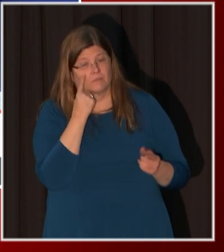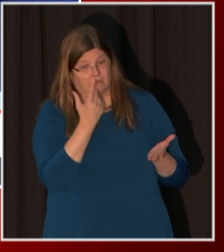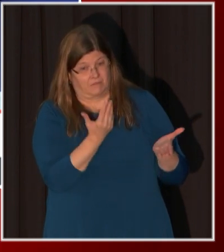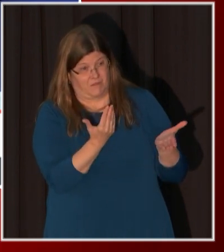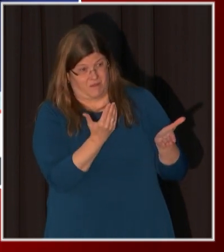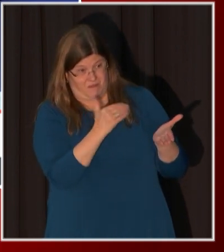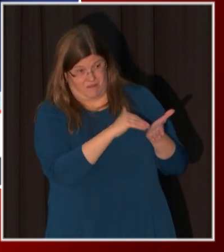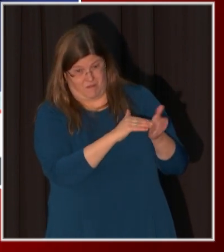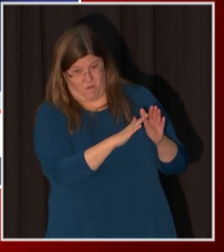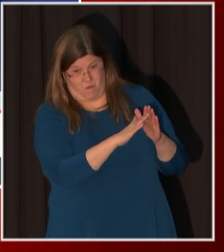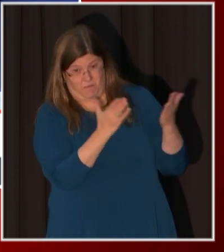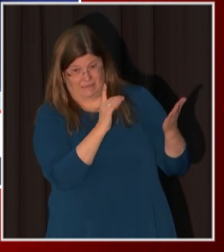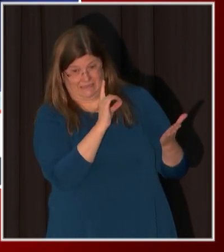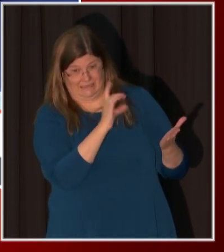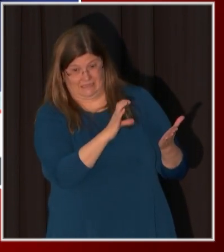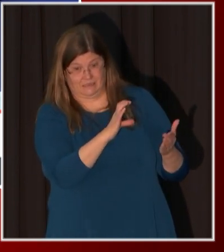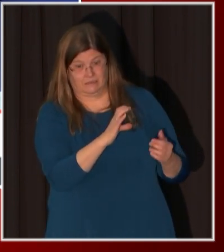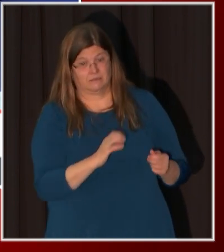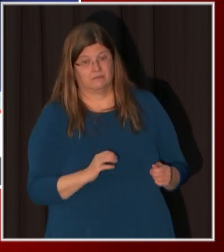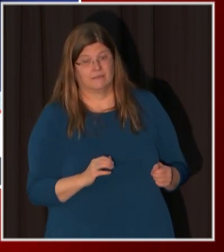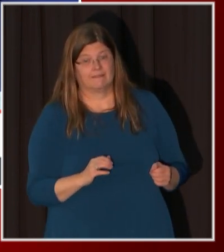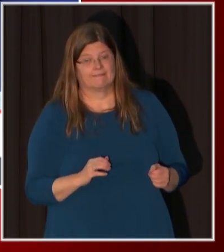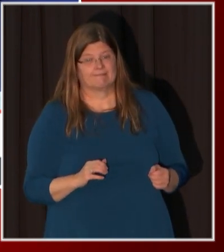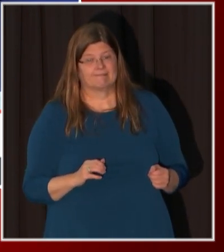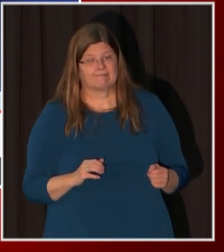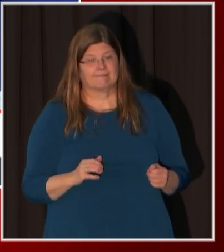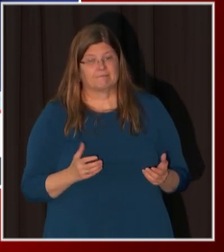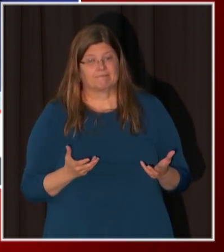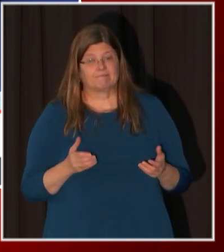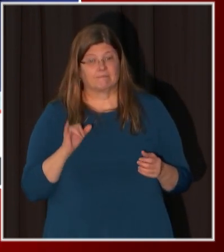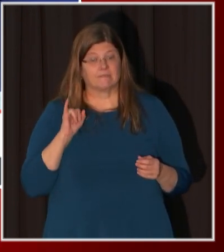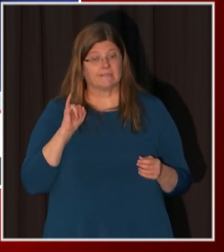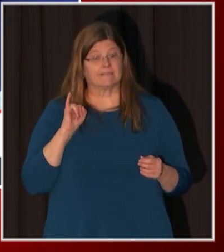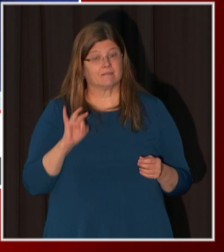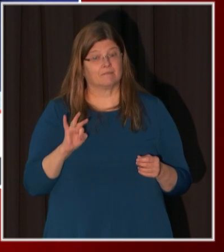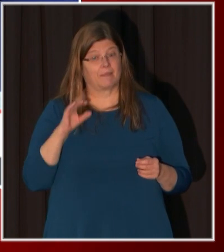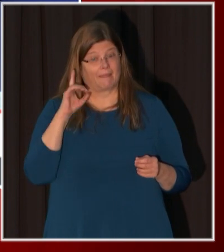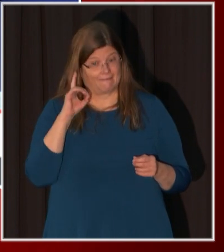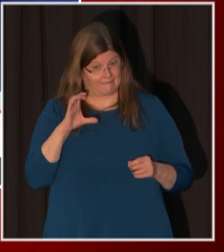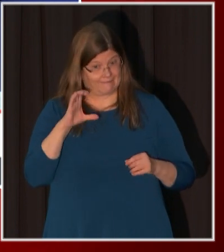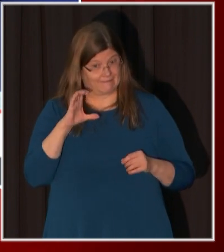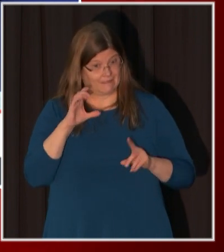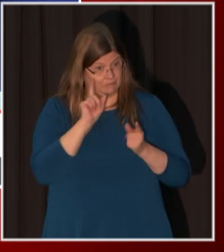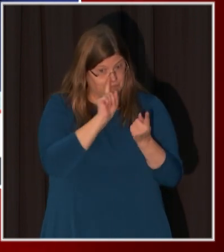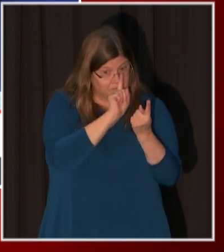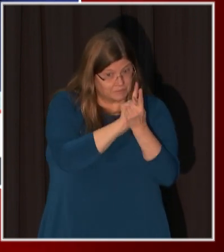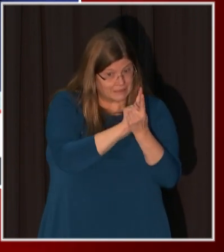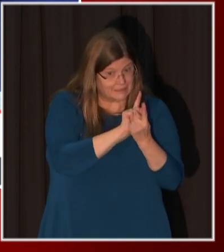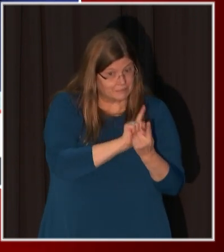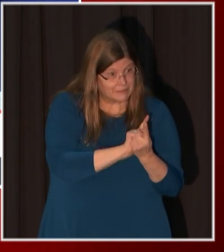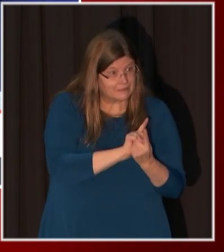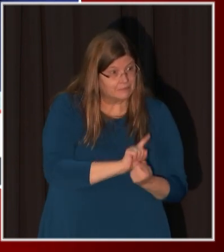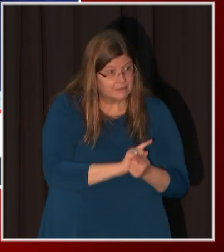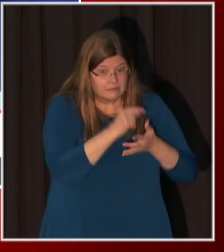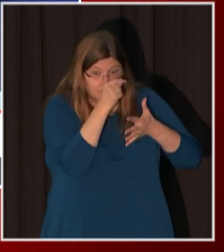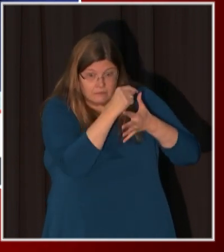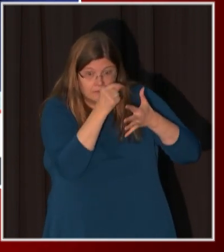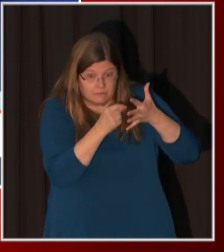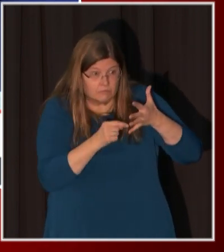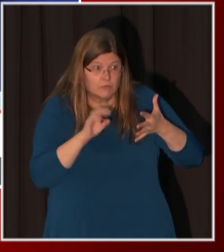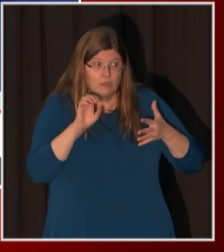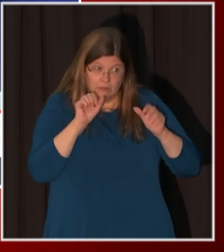let's say, for example, the district meets the metrics ahead of time before the other jurisdictions, would you reopen without them?